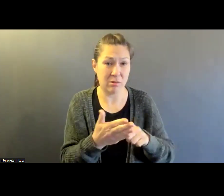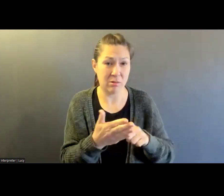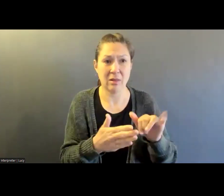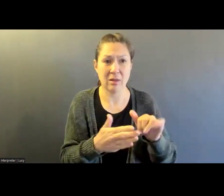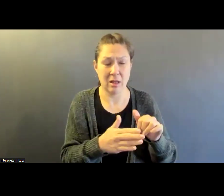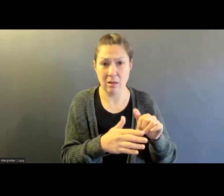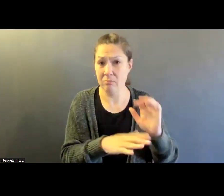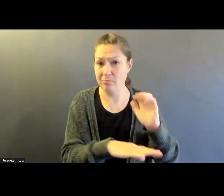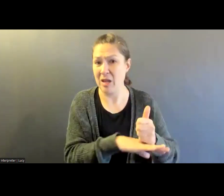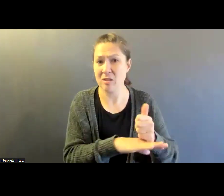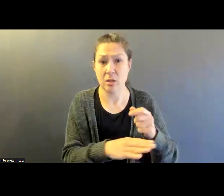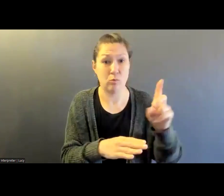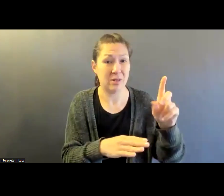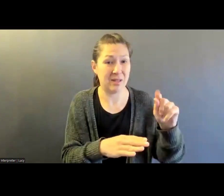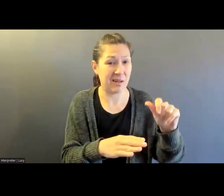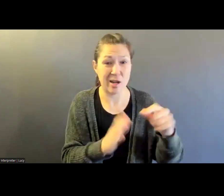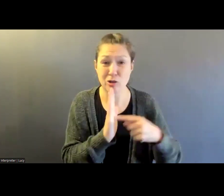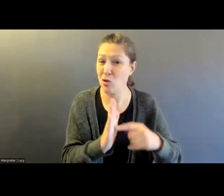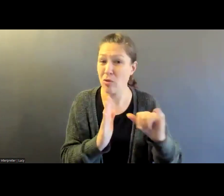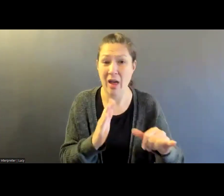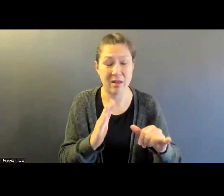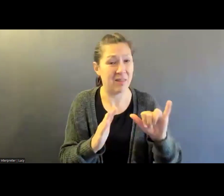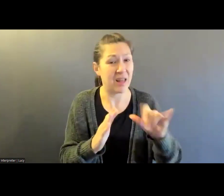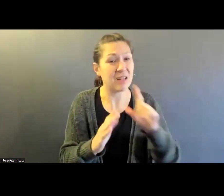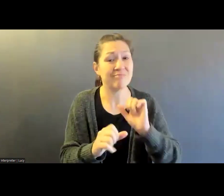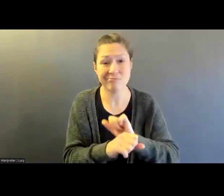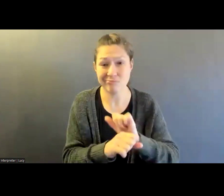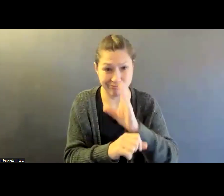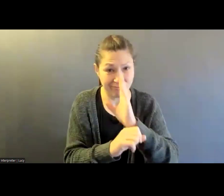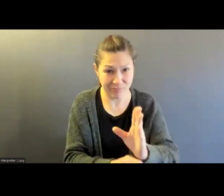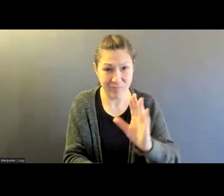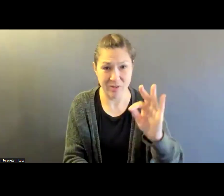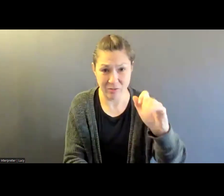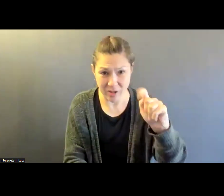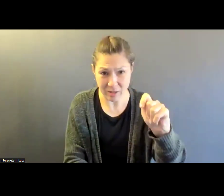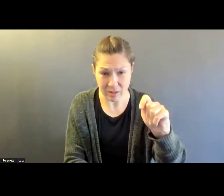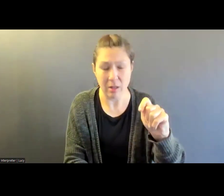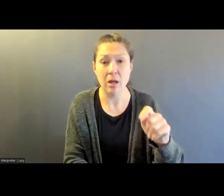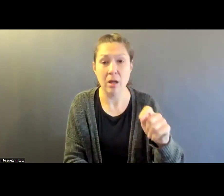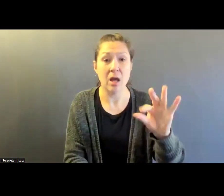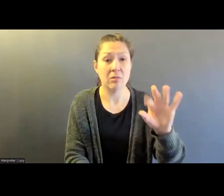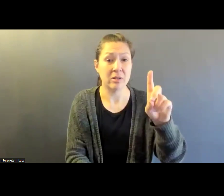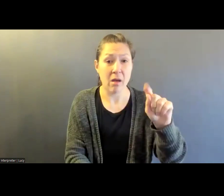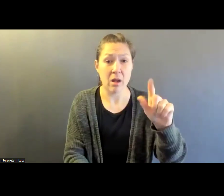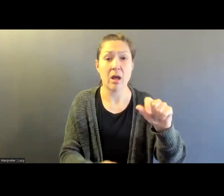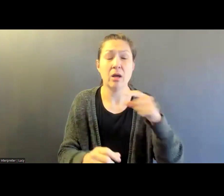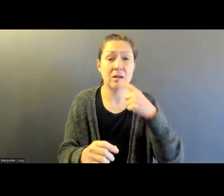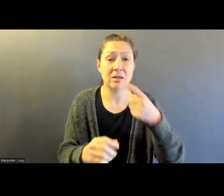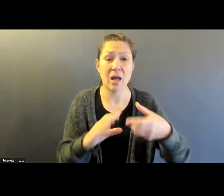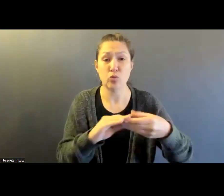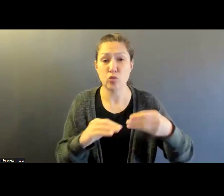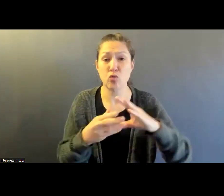hard facts. And when you can tie that together, it really does present a funding story that is much